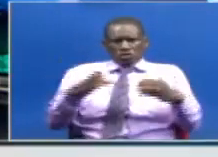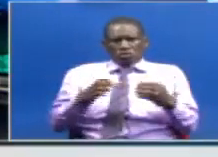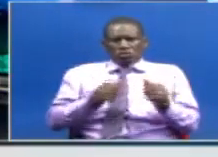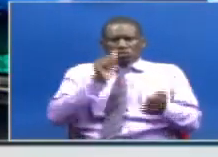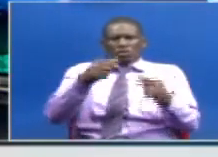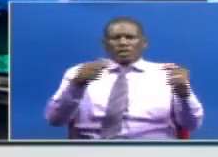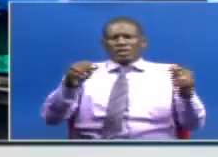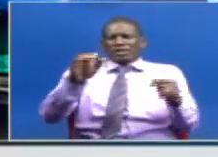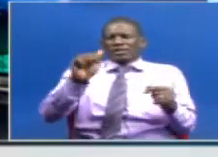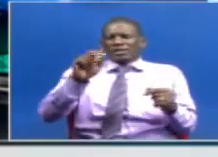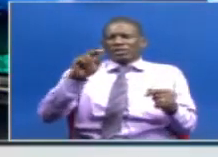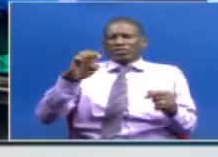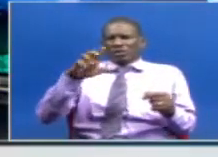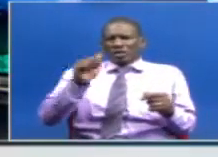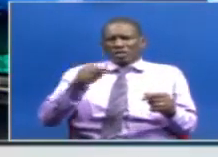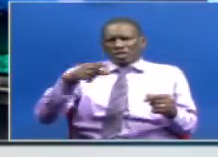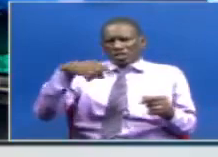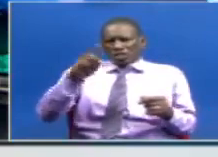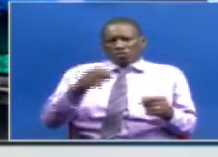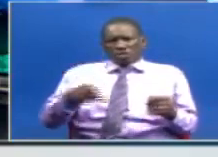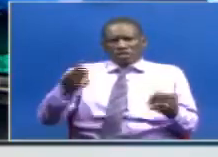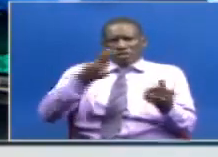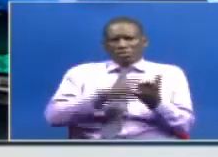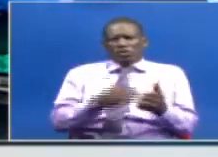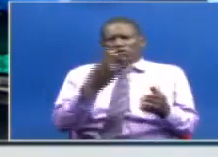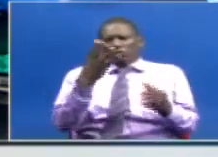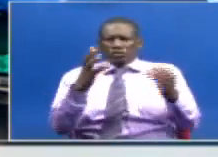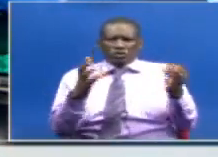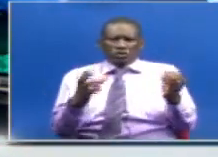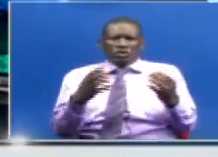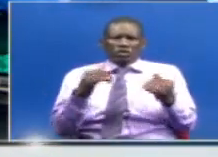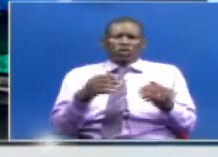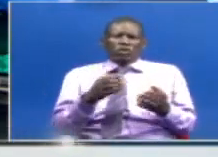beaten their opponents in the return leg by 4-0. Of course, we'll have the highlights of that particular victory on Sunday.